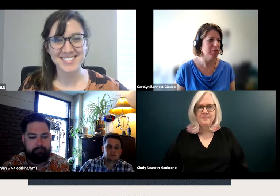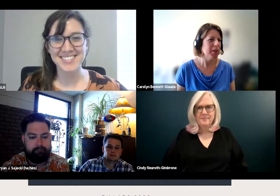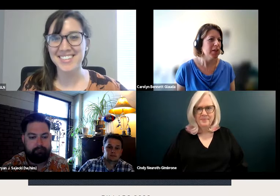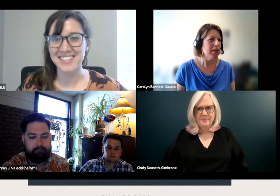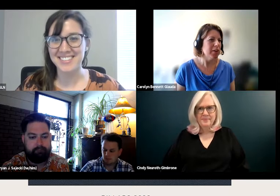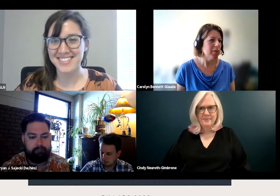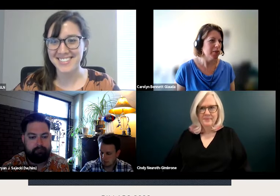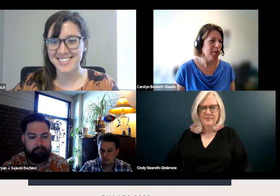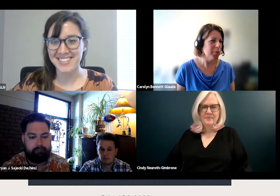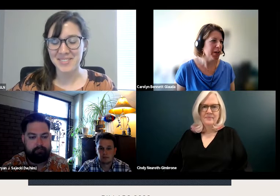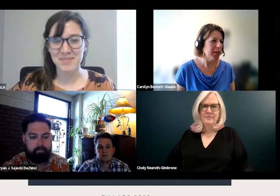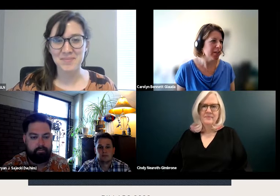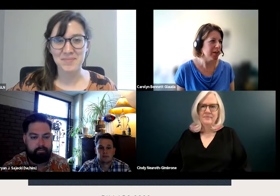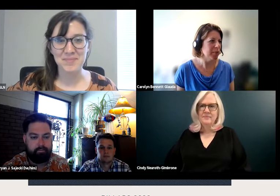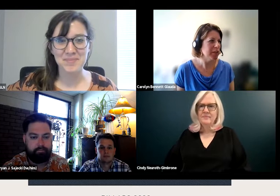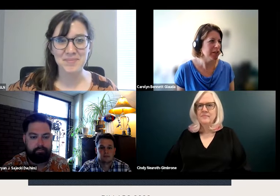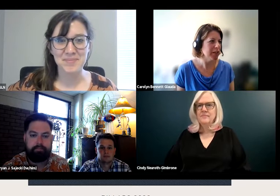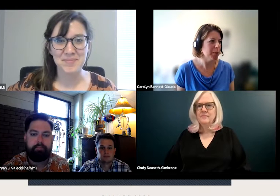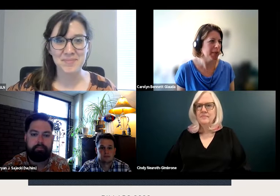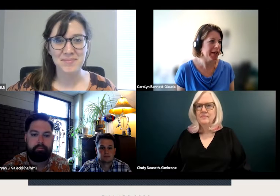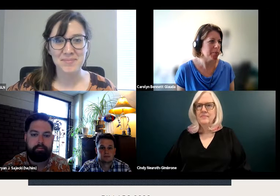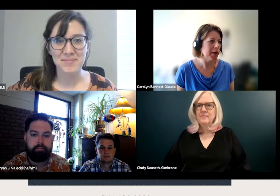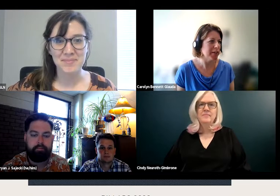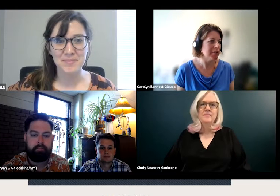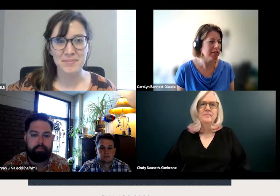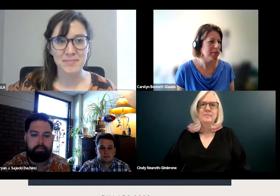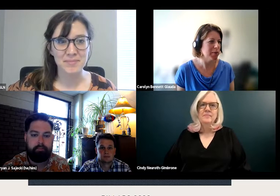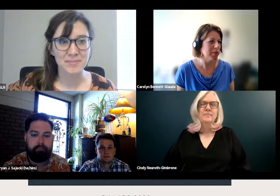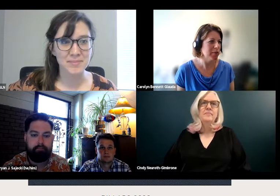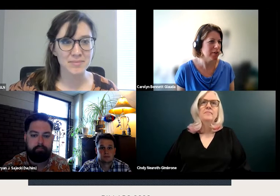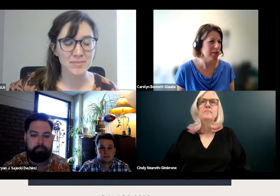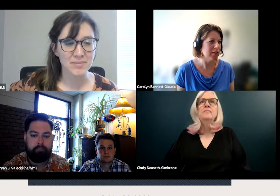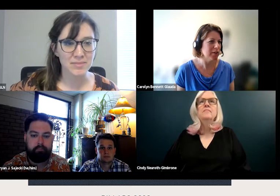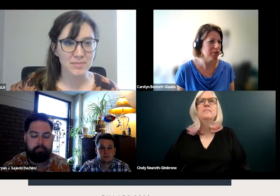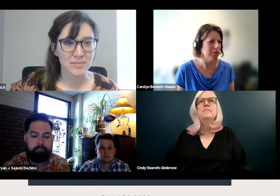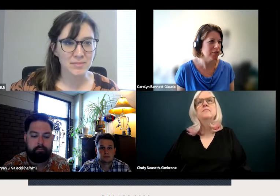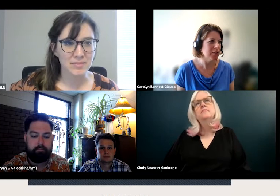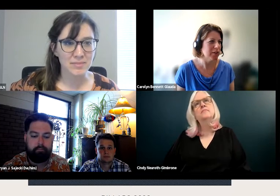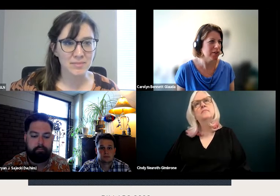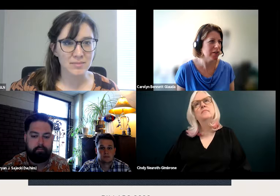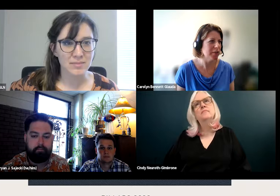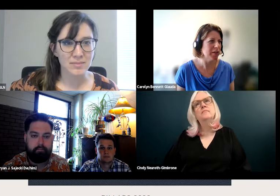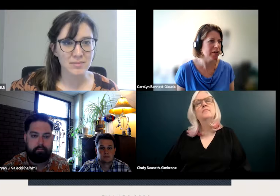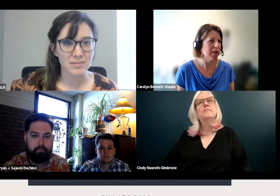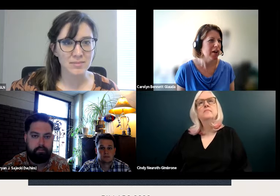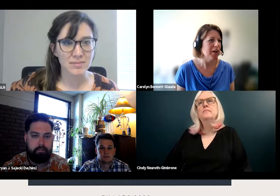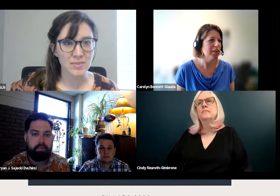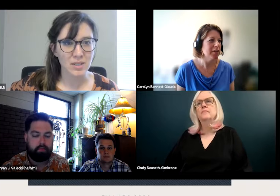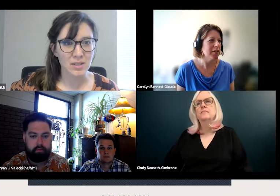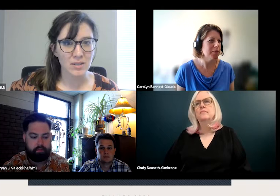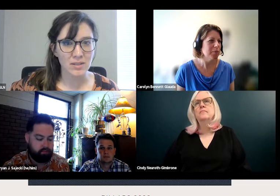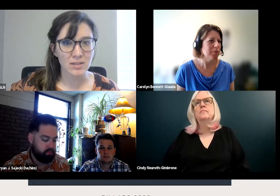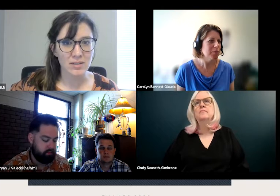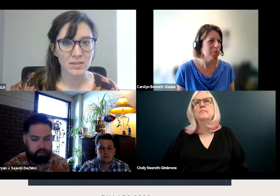end stuff. Now, Brian and Keith, I'm seeing like a black box in the middle of the, okay. I